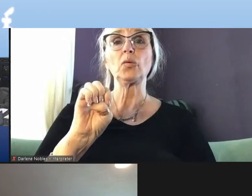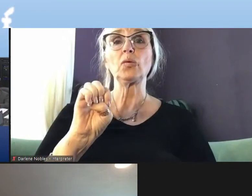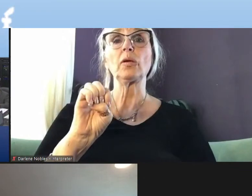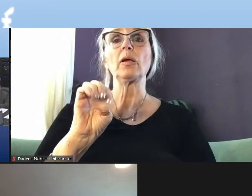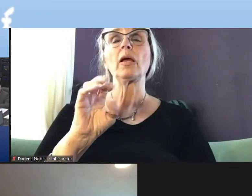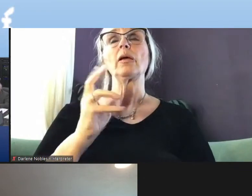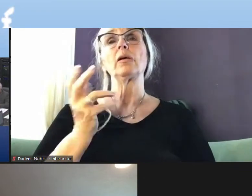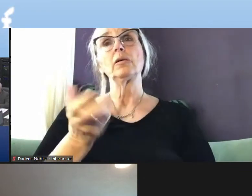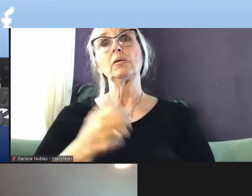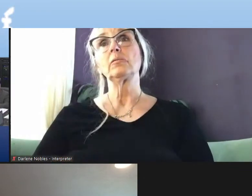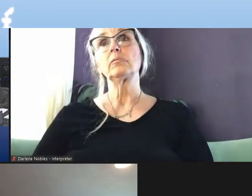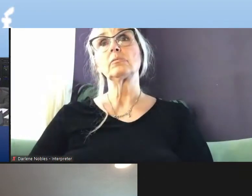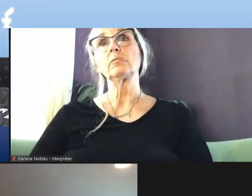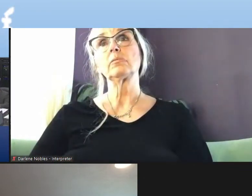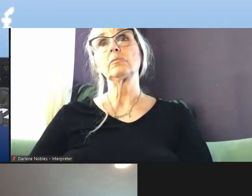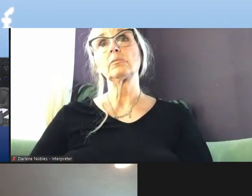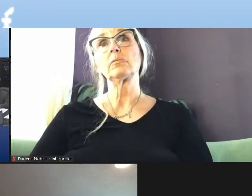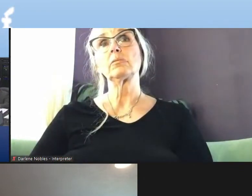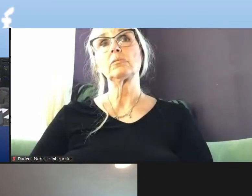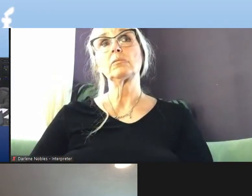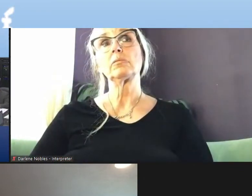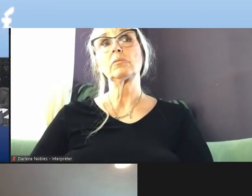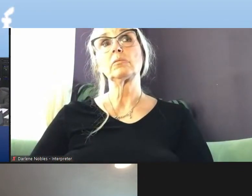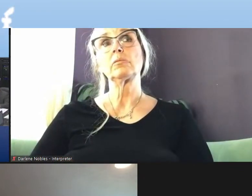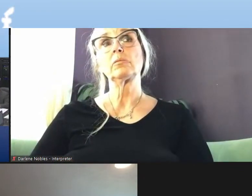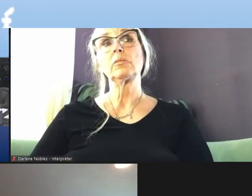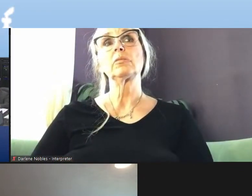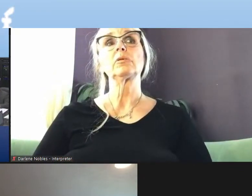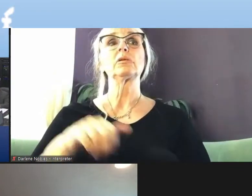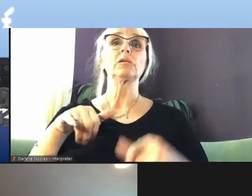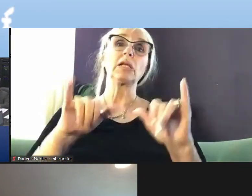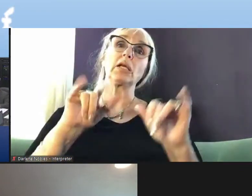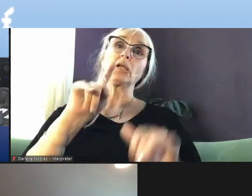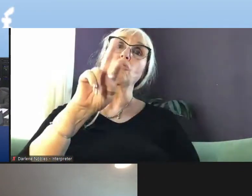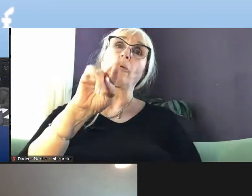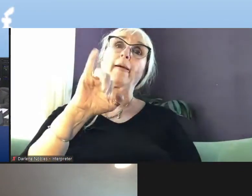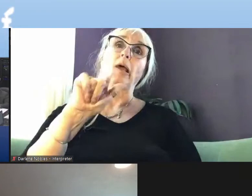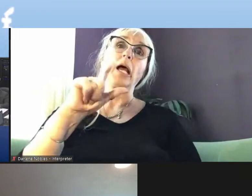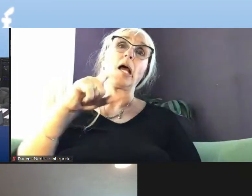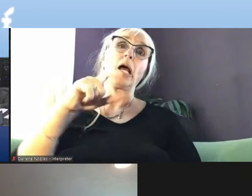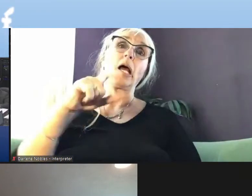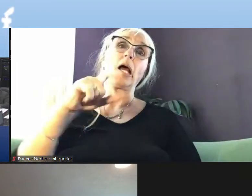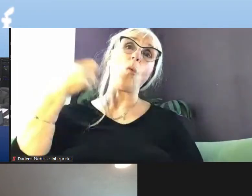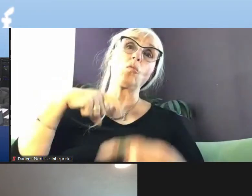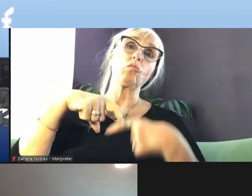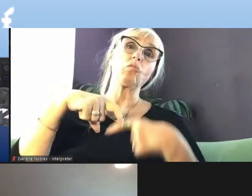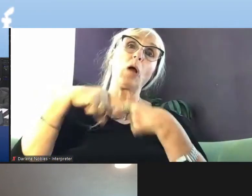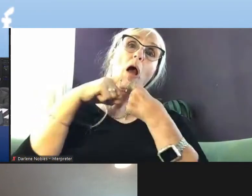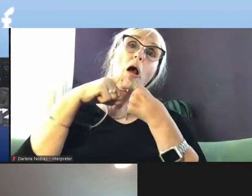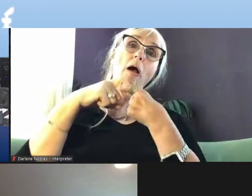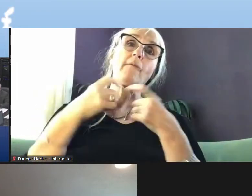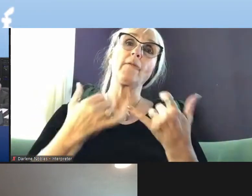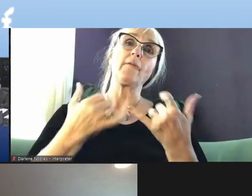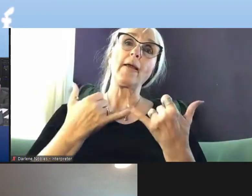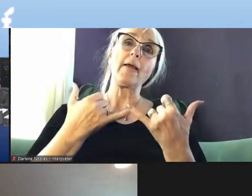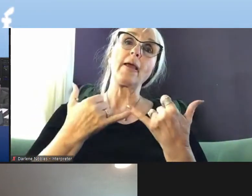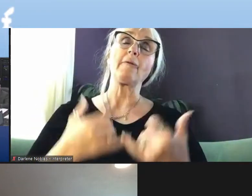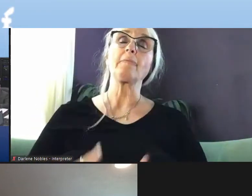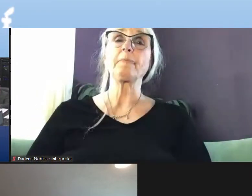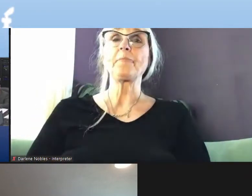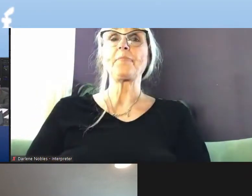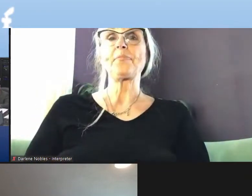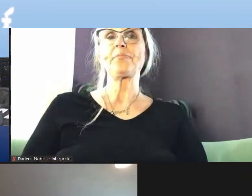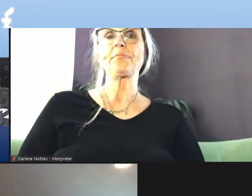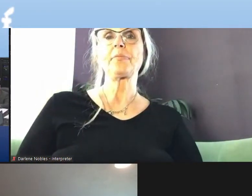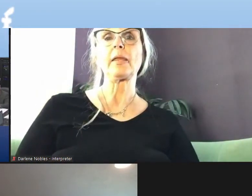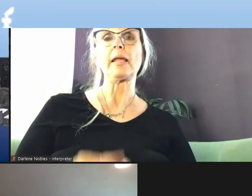and there's civil trials are off right now. And if you are able